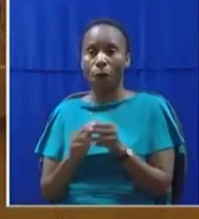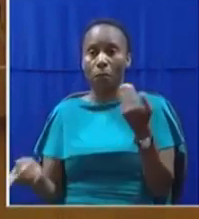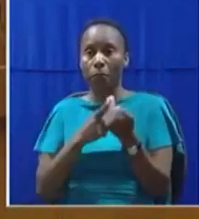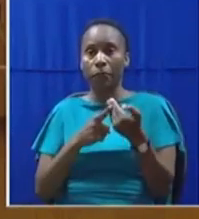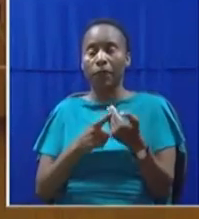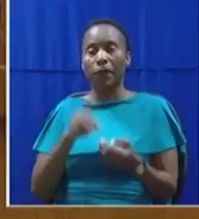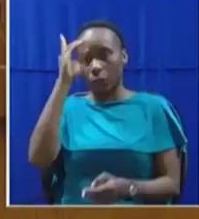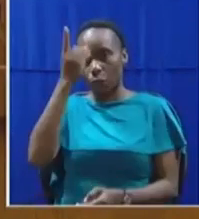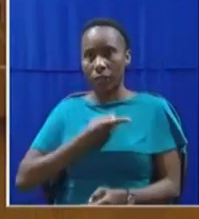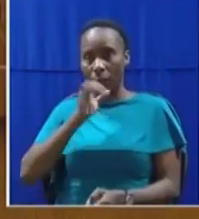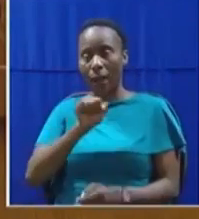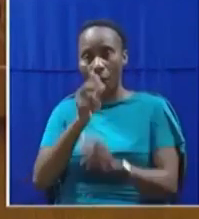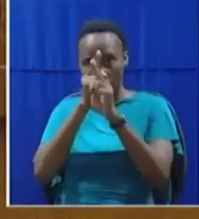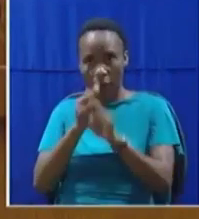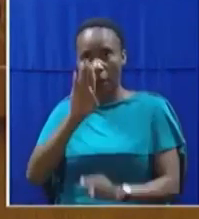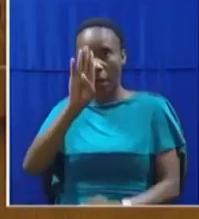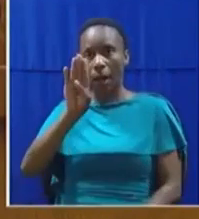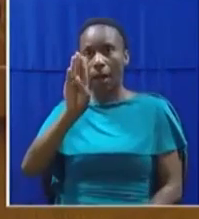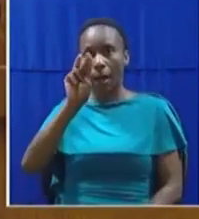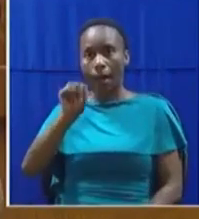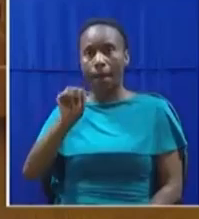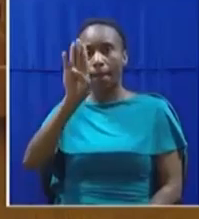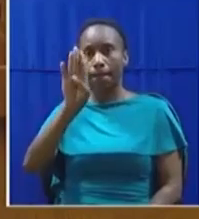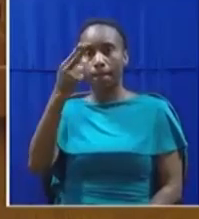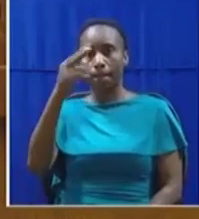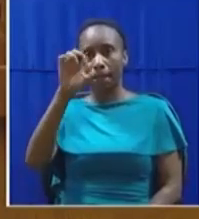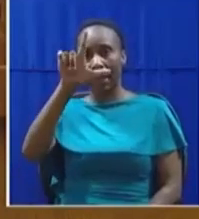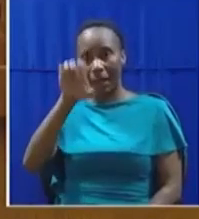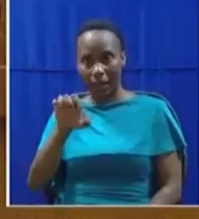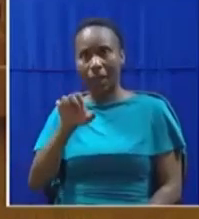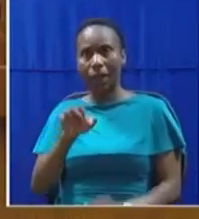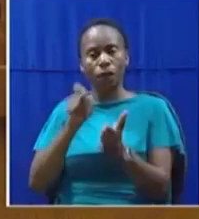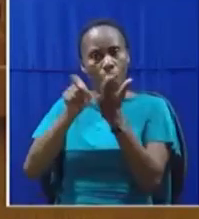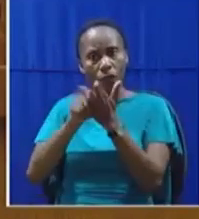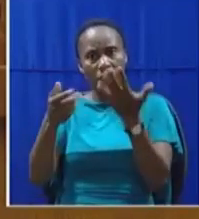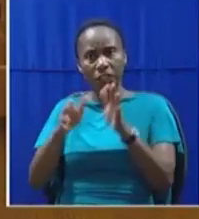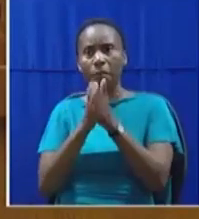the committee asking for him to be suspended with immediate effect.